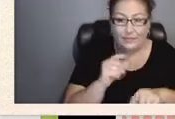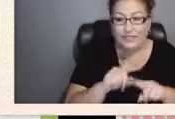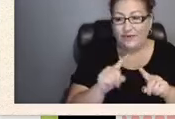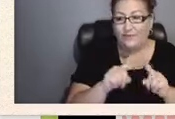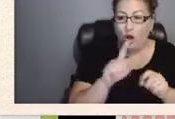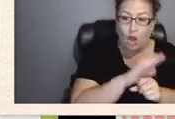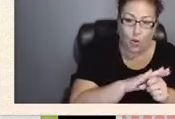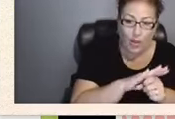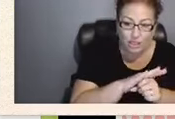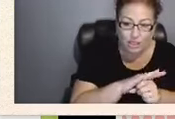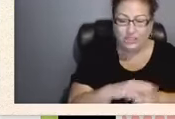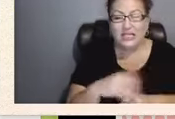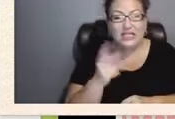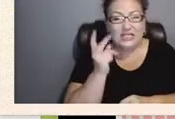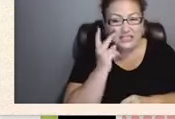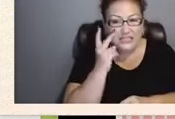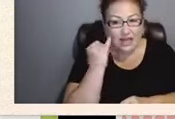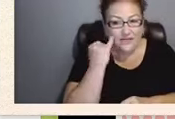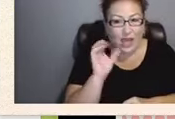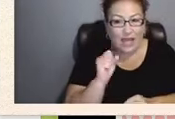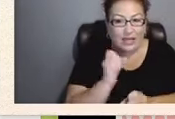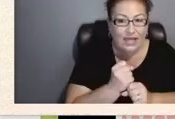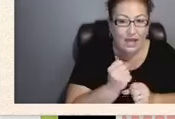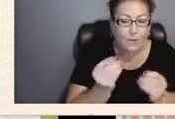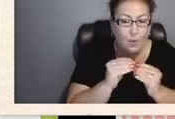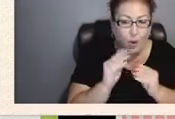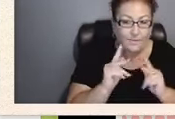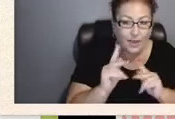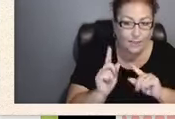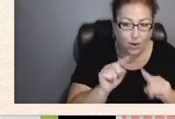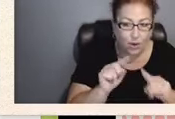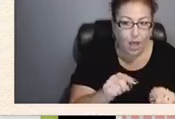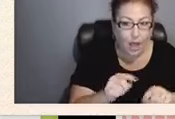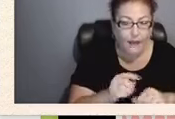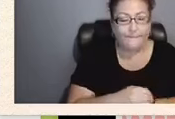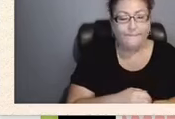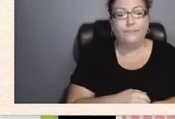locations just to see if you can get more people to come.